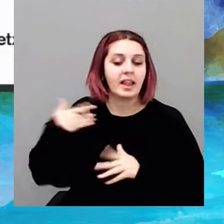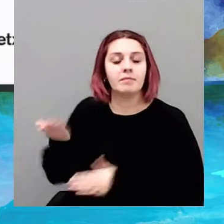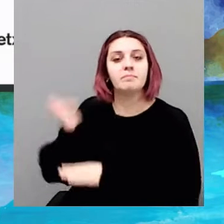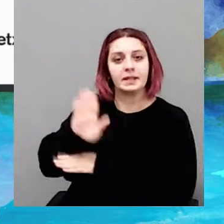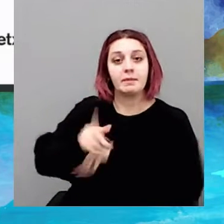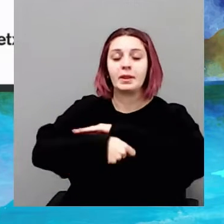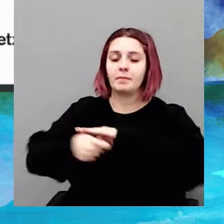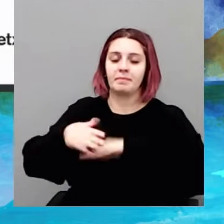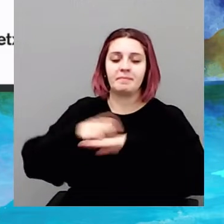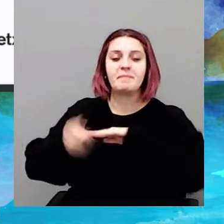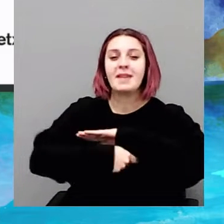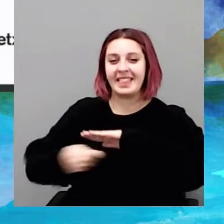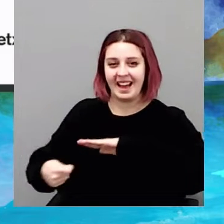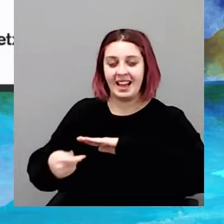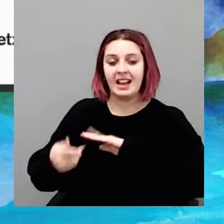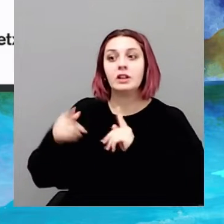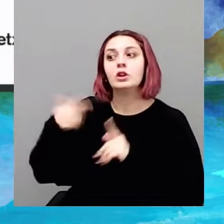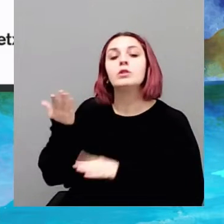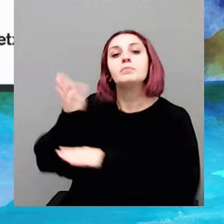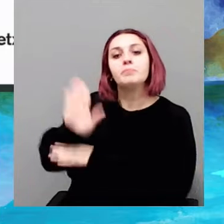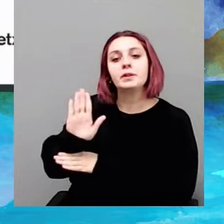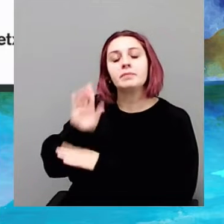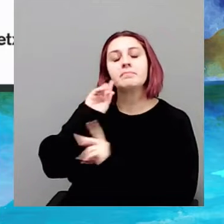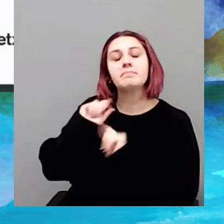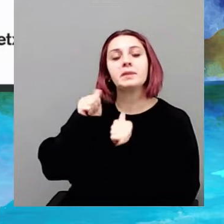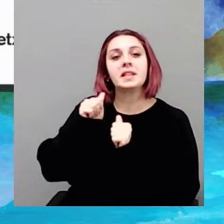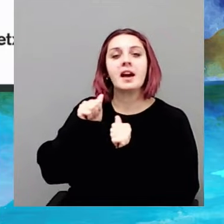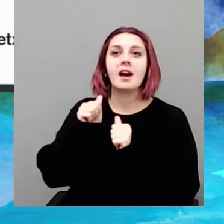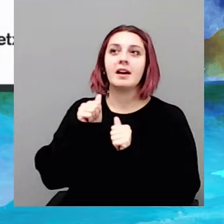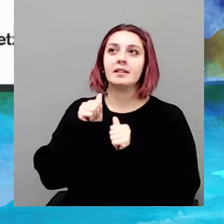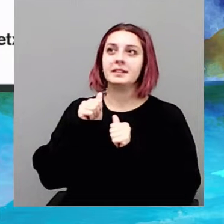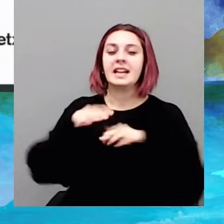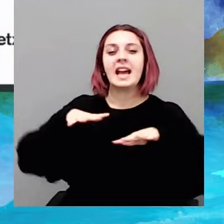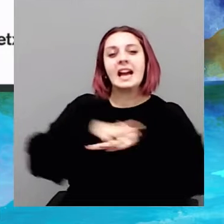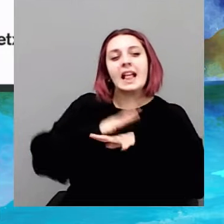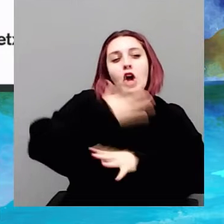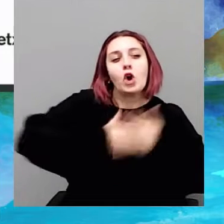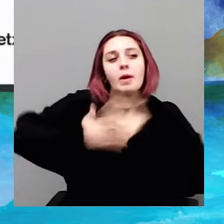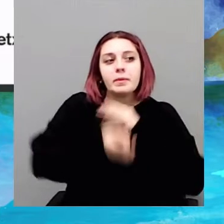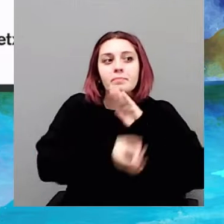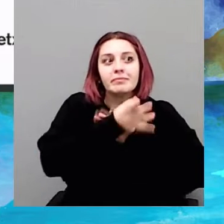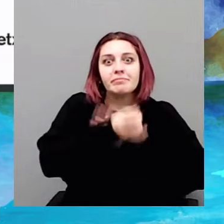We had some support, local support from the local government in the Basque country.